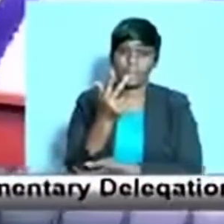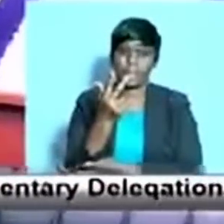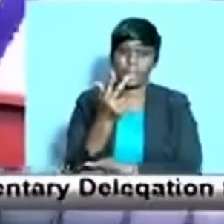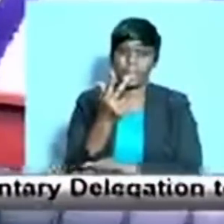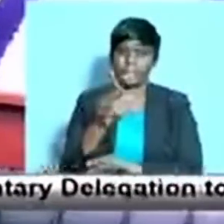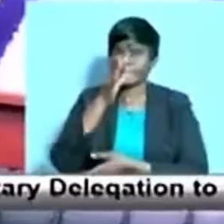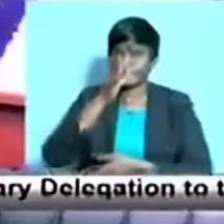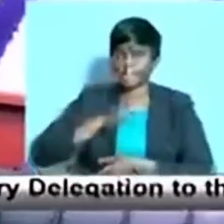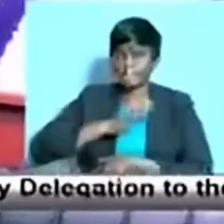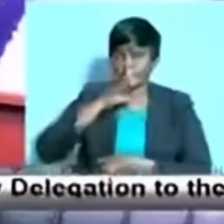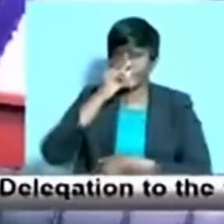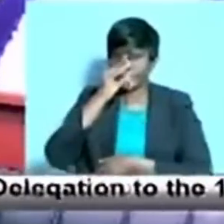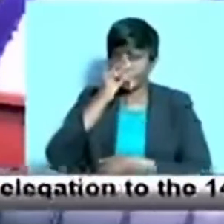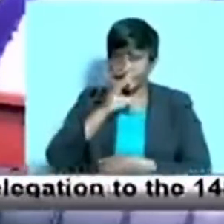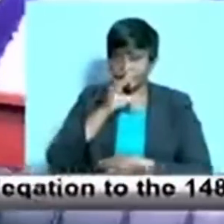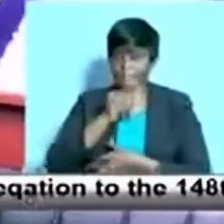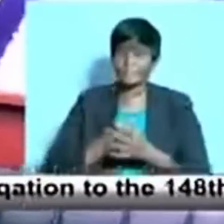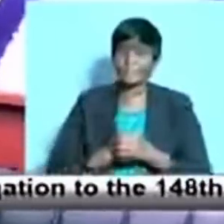Madam Speaker,